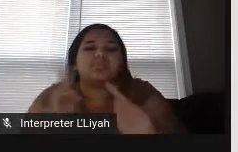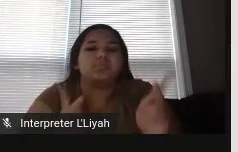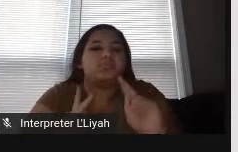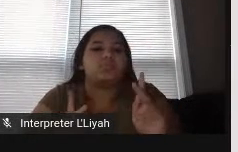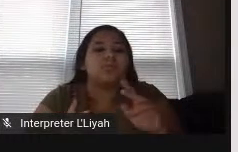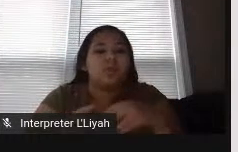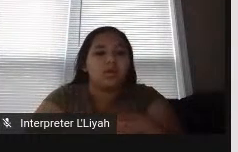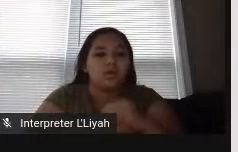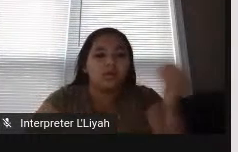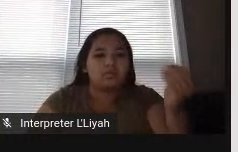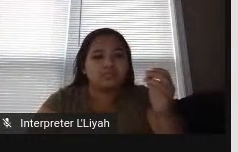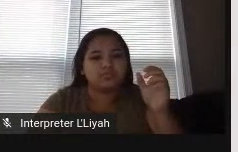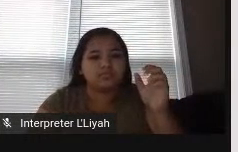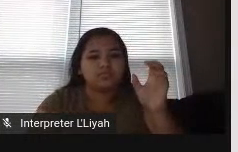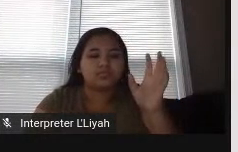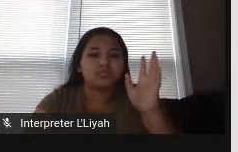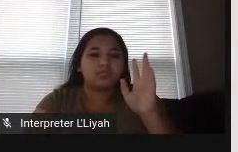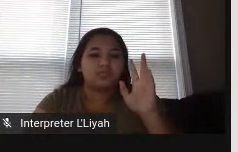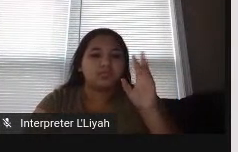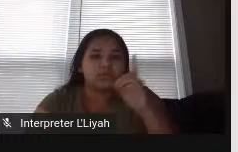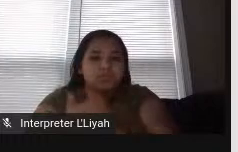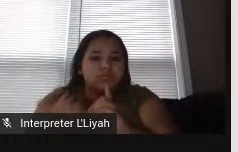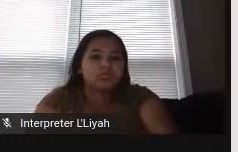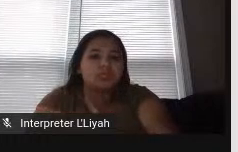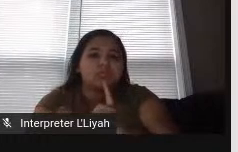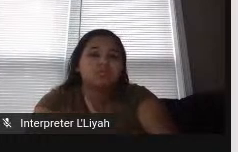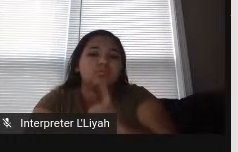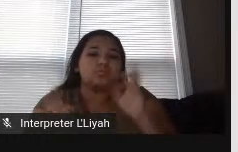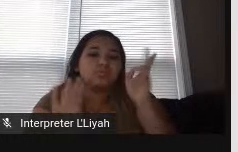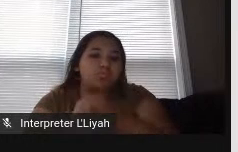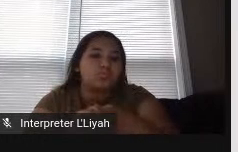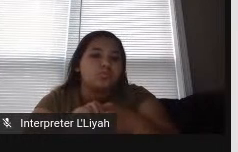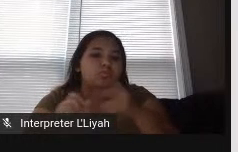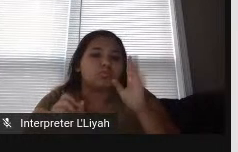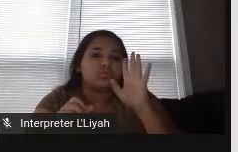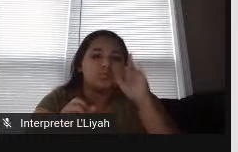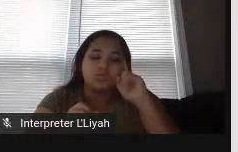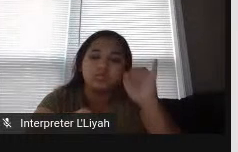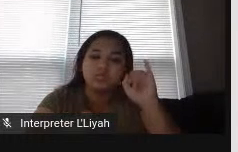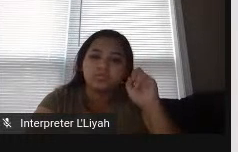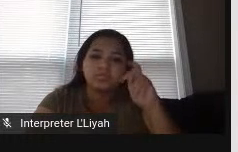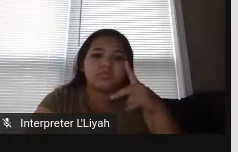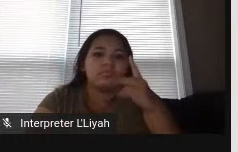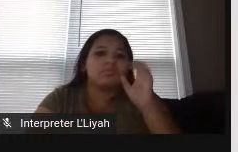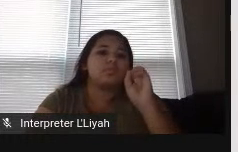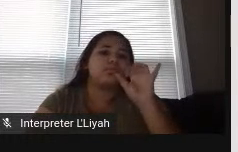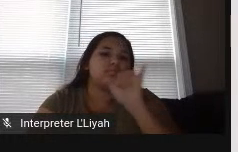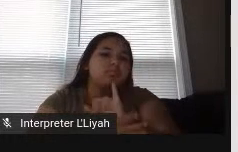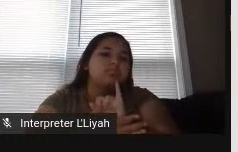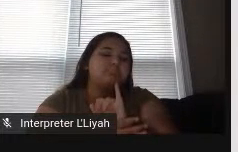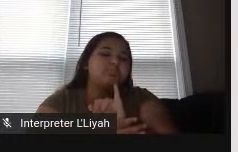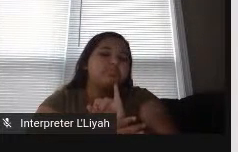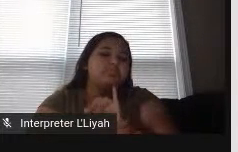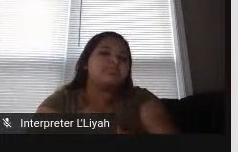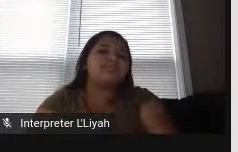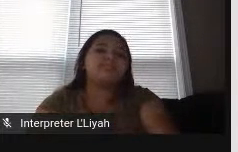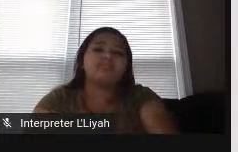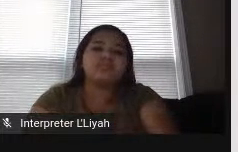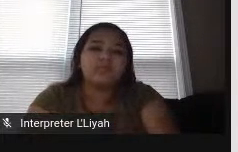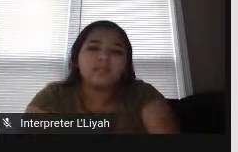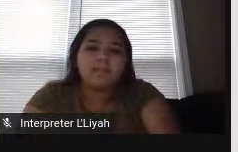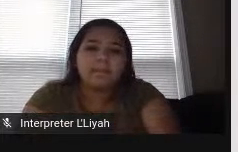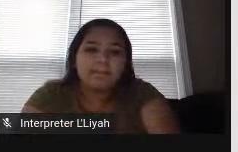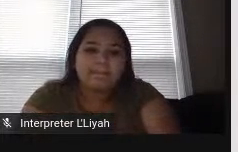an outside psychologist, sometimes doctors will even sit in on an IEP as well.